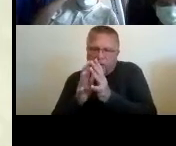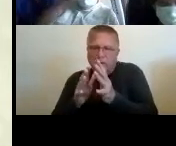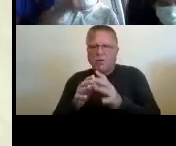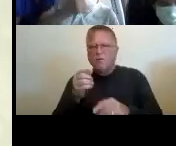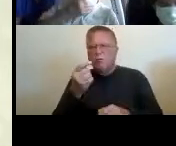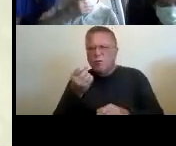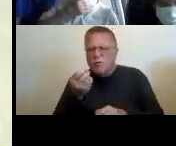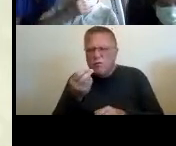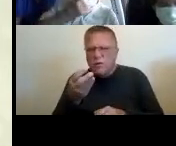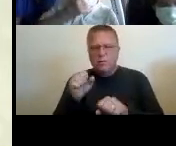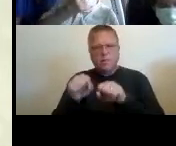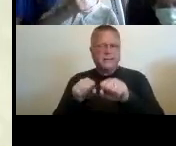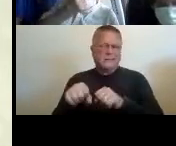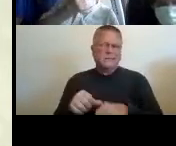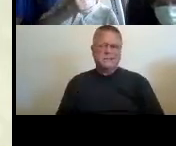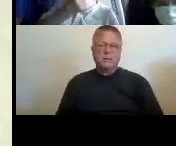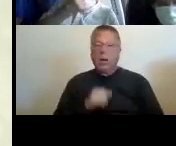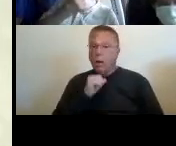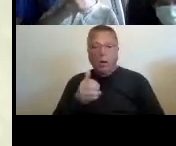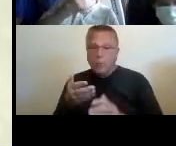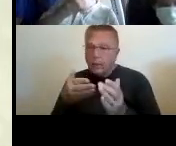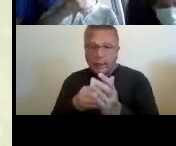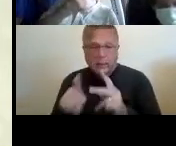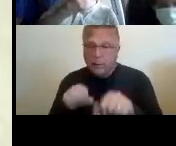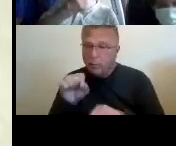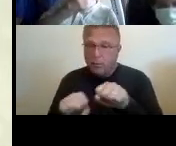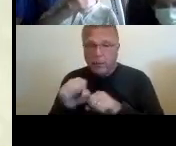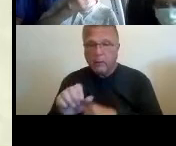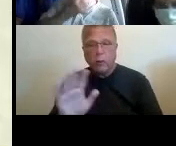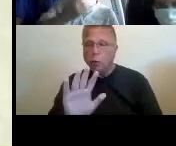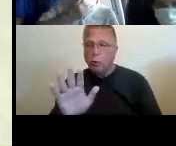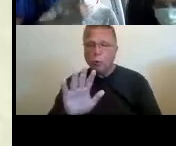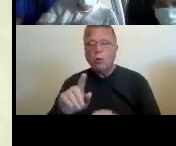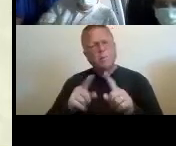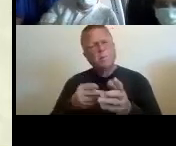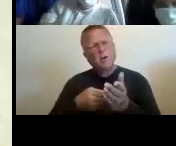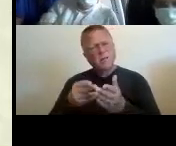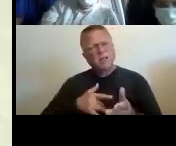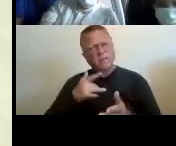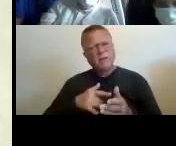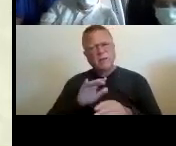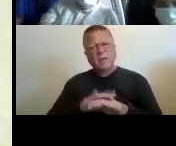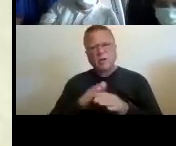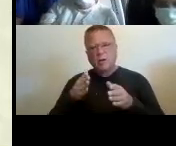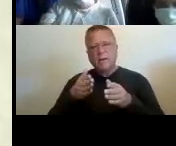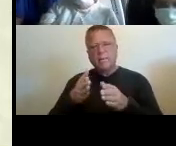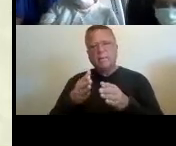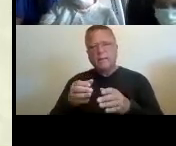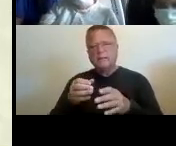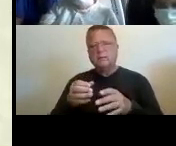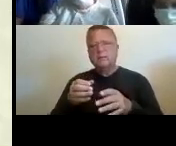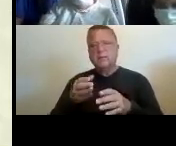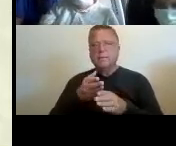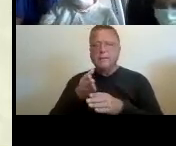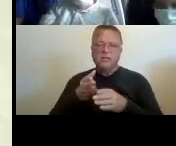bicyclists. And that it's not that I'm against people bike riding, but I honestly feel that on a main street like Beacon,